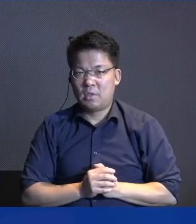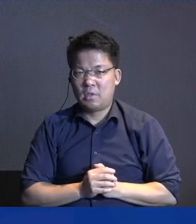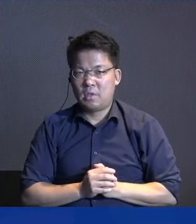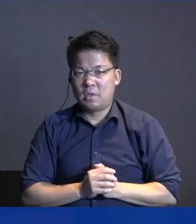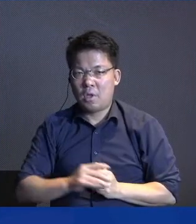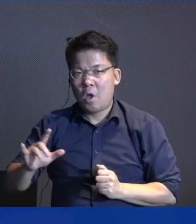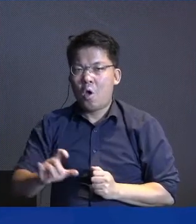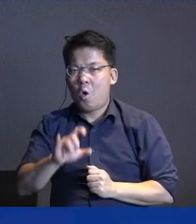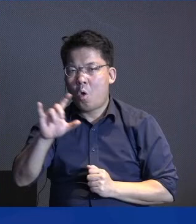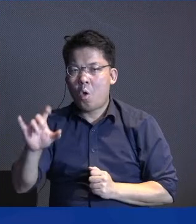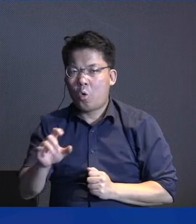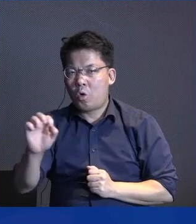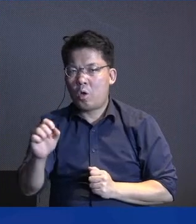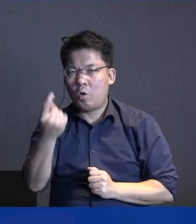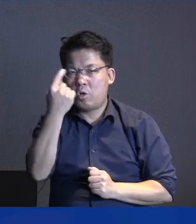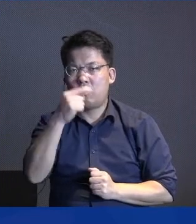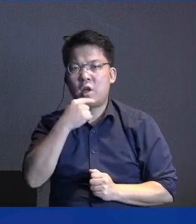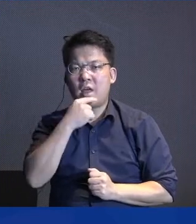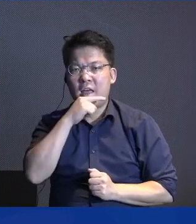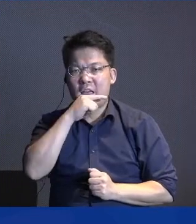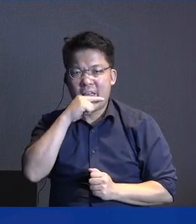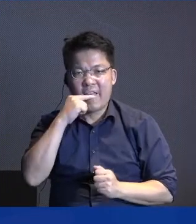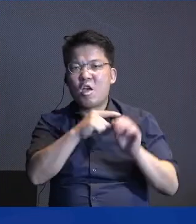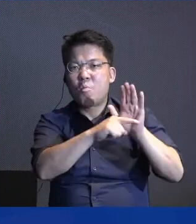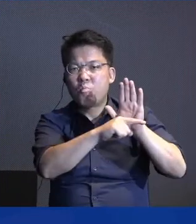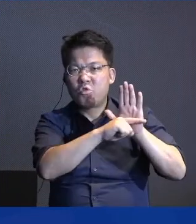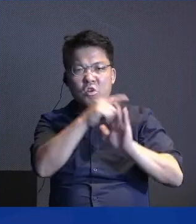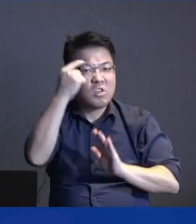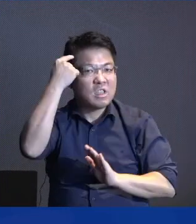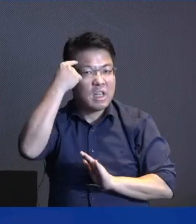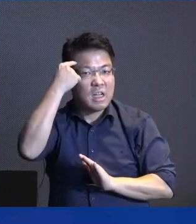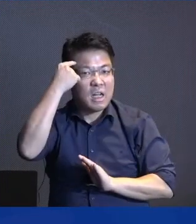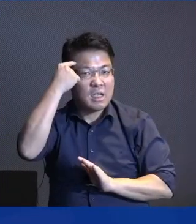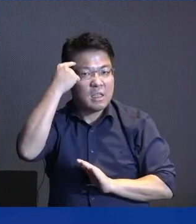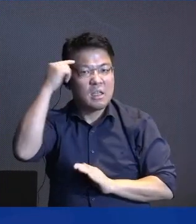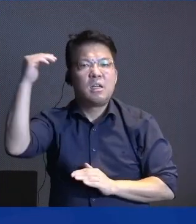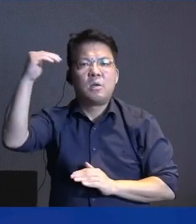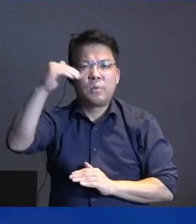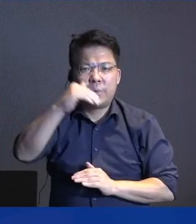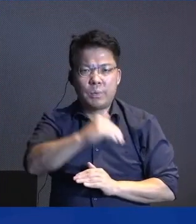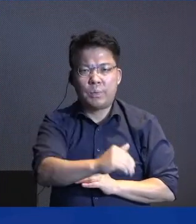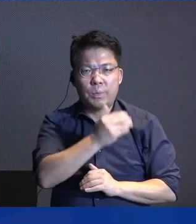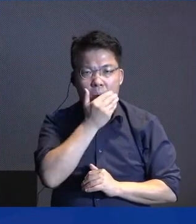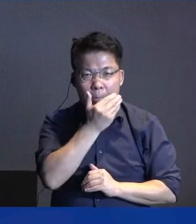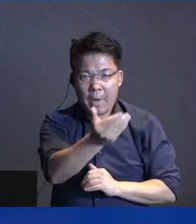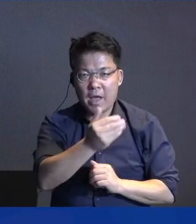was pronounced in the association between adversities and psychological distress.